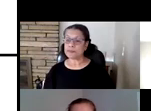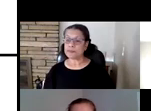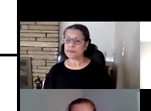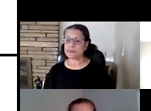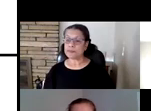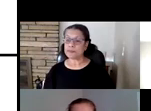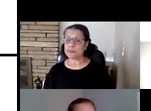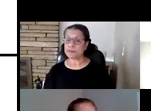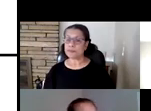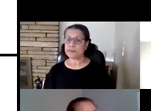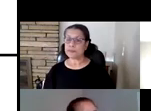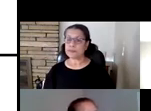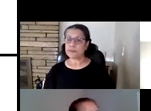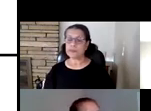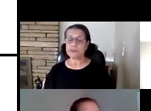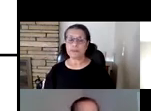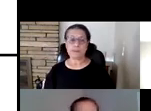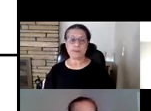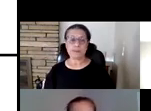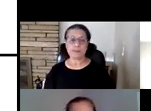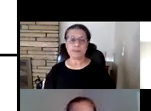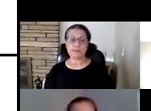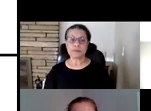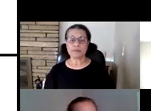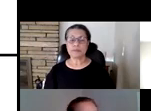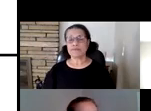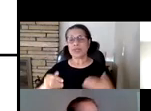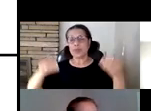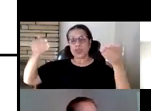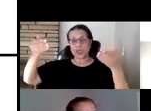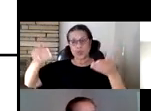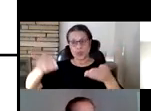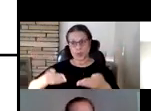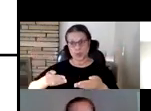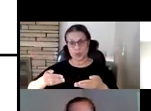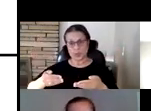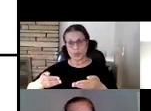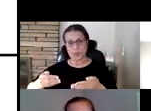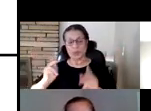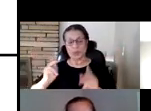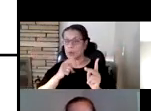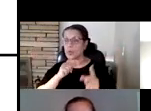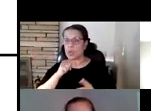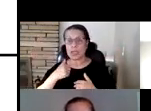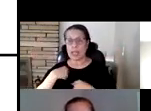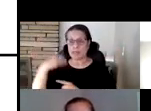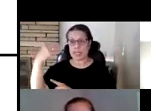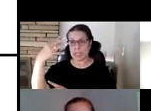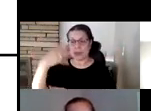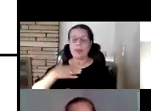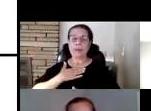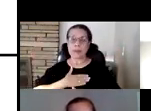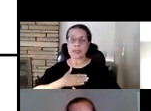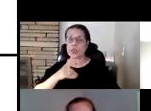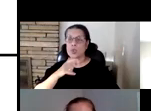And next slide, please. So I'd like to introduce and have people who don't have their cameras on, turn them on, who are part